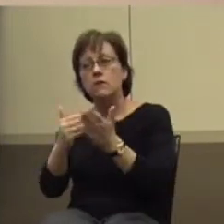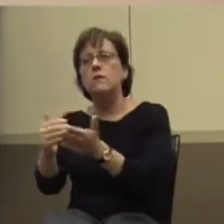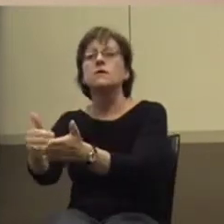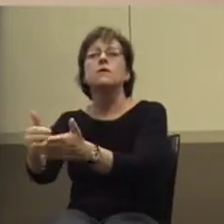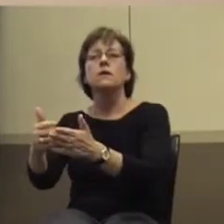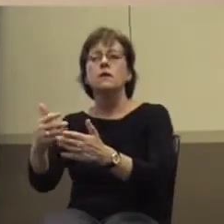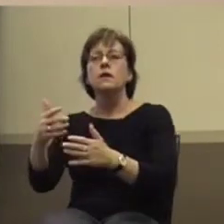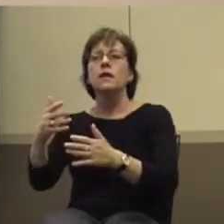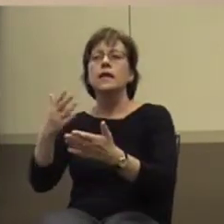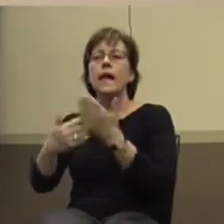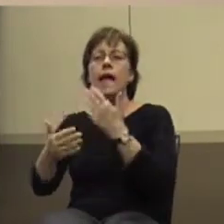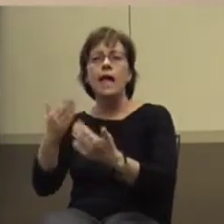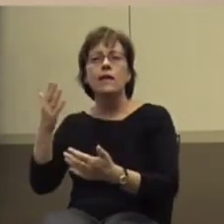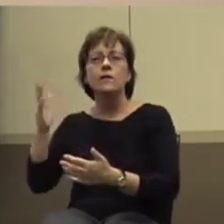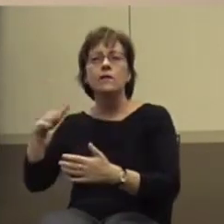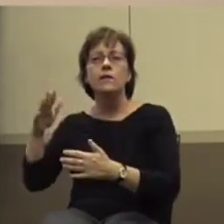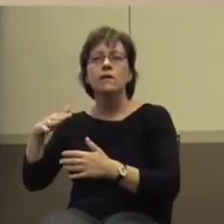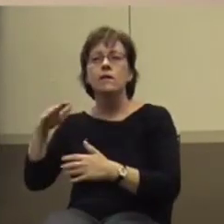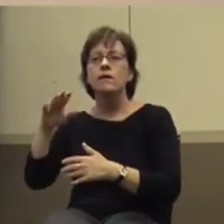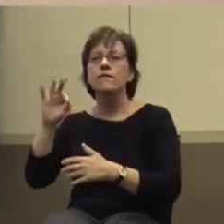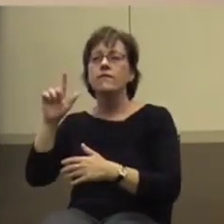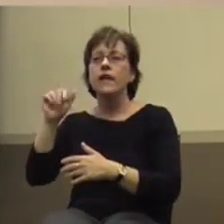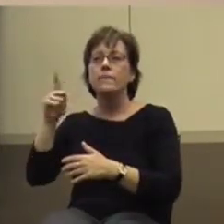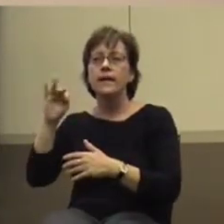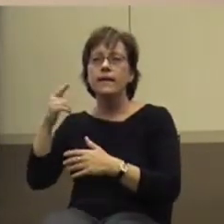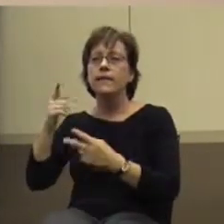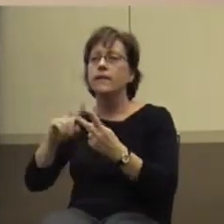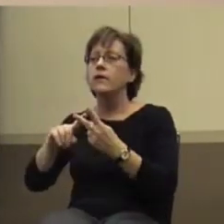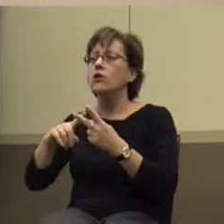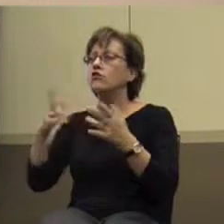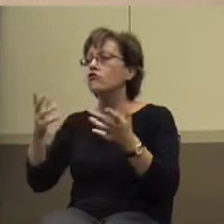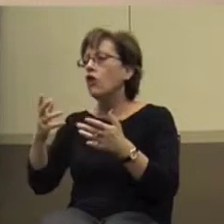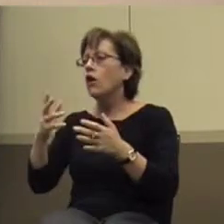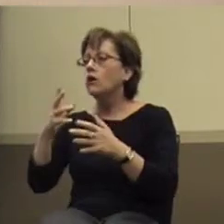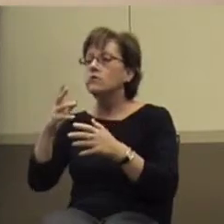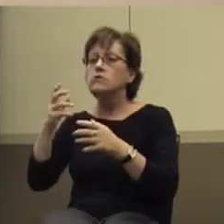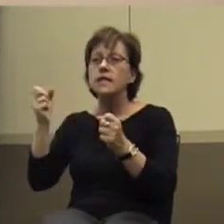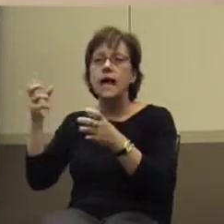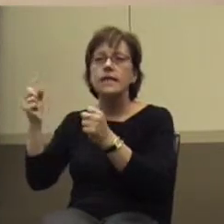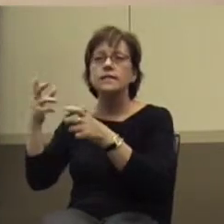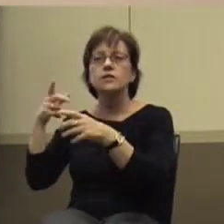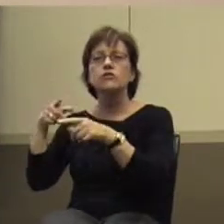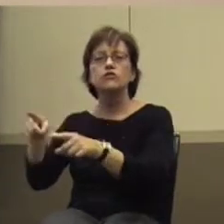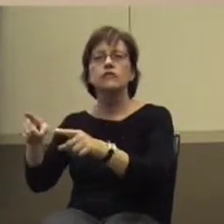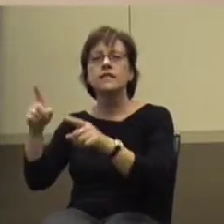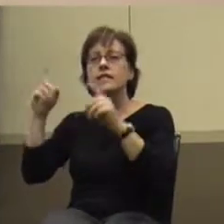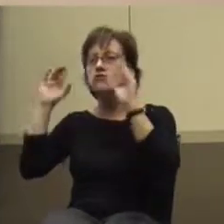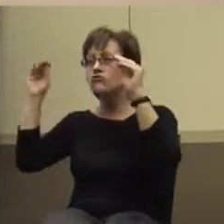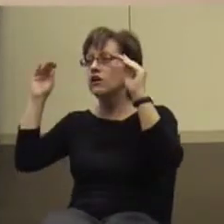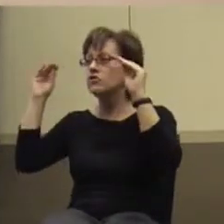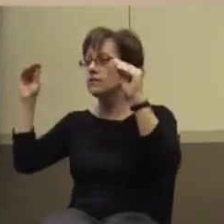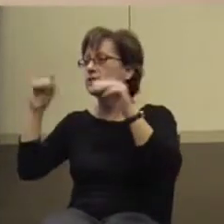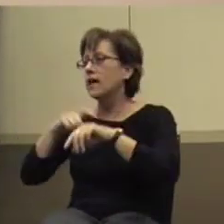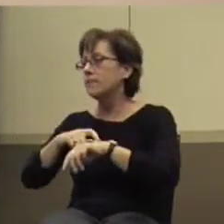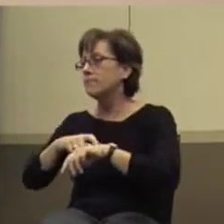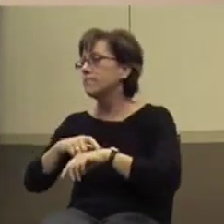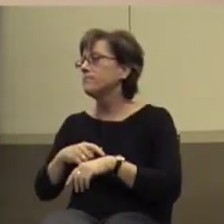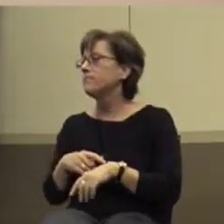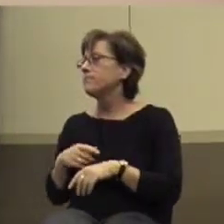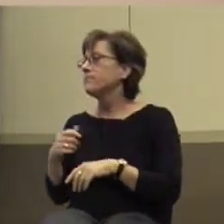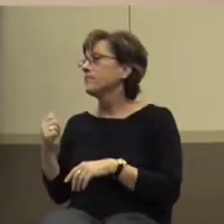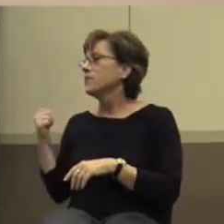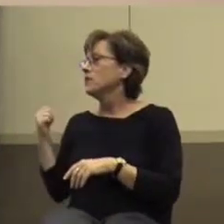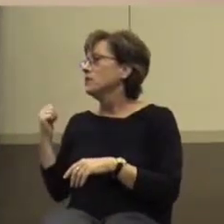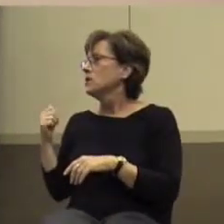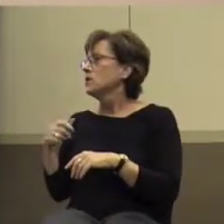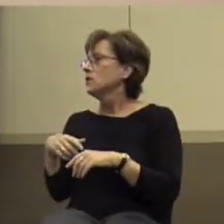talking or signing during instruction, okay? And what you want to do here is that you divide like whatever your time period